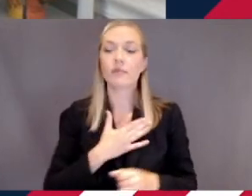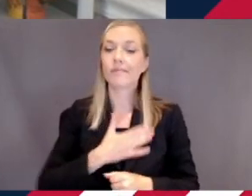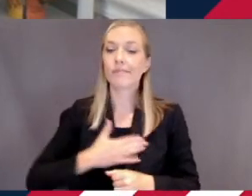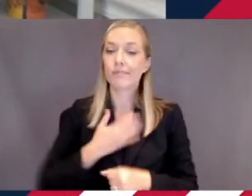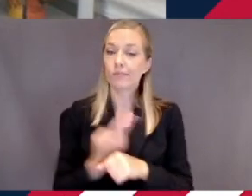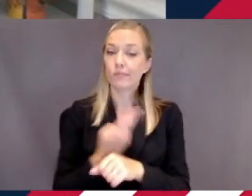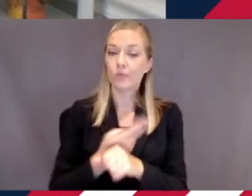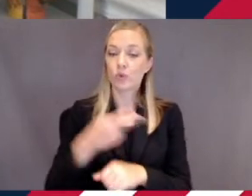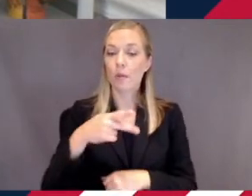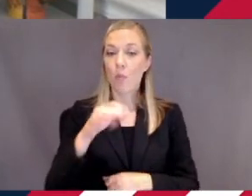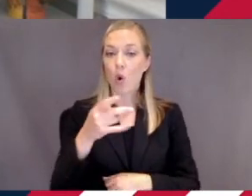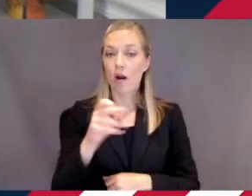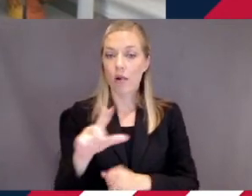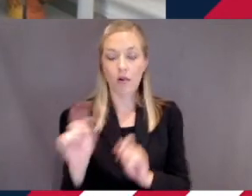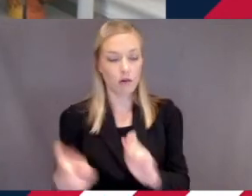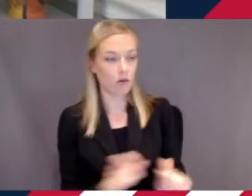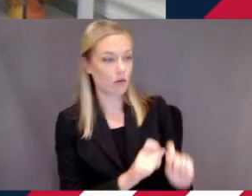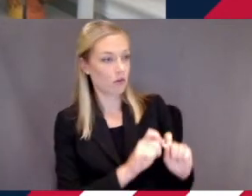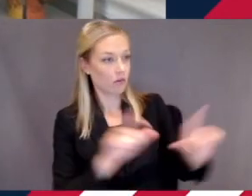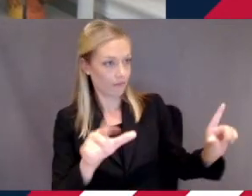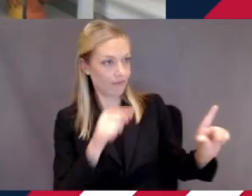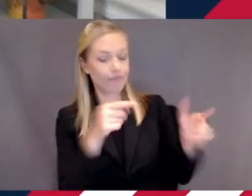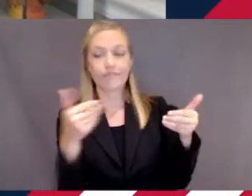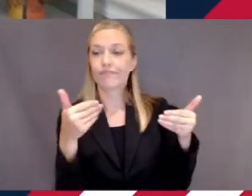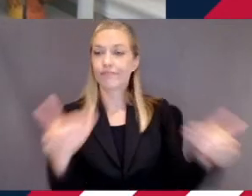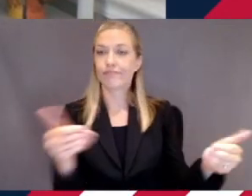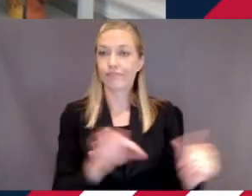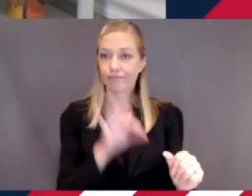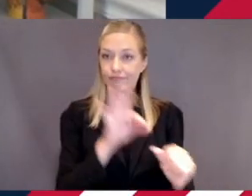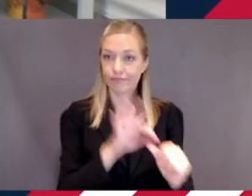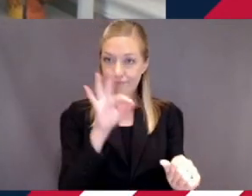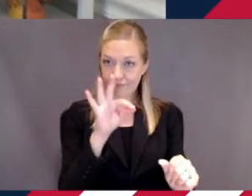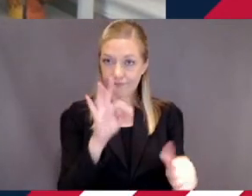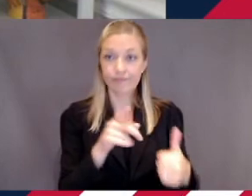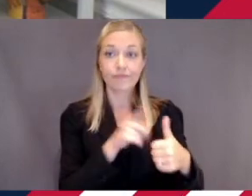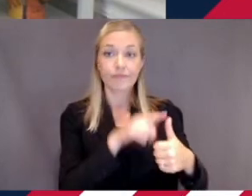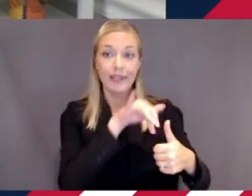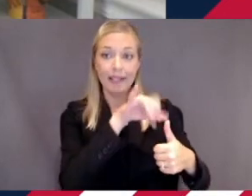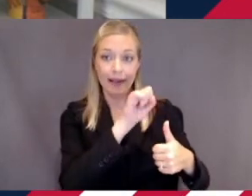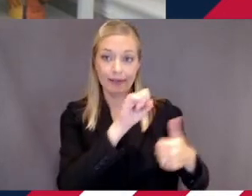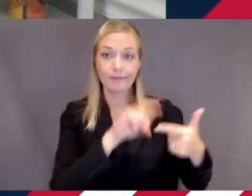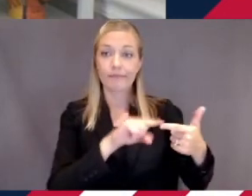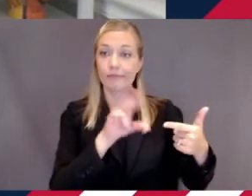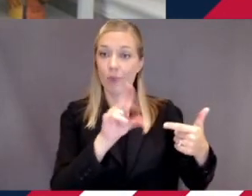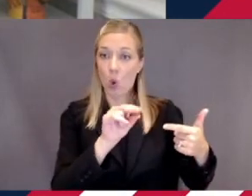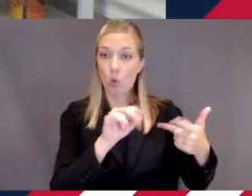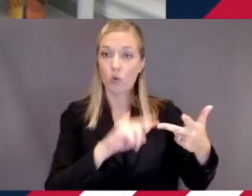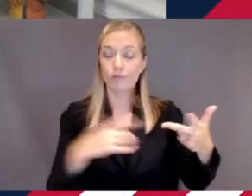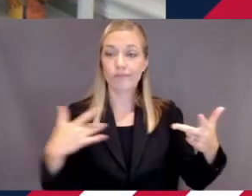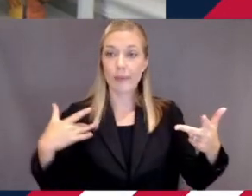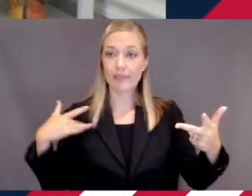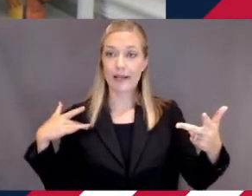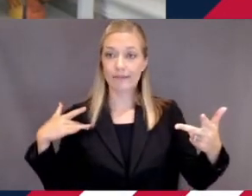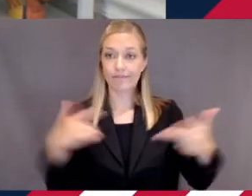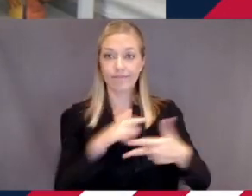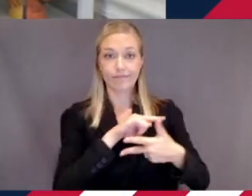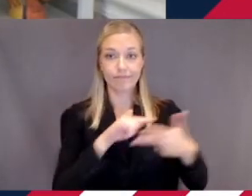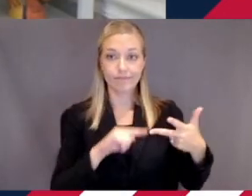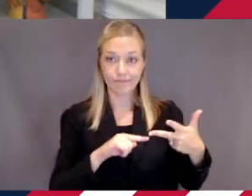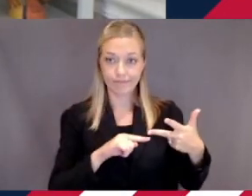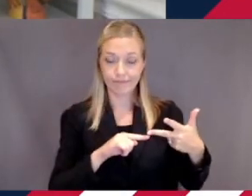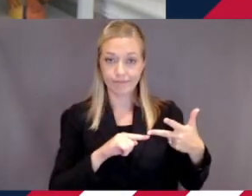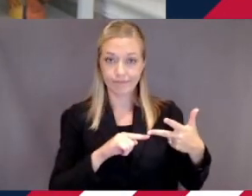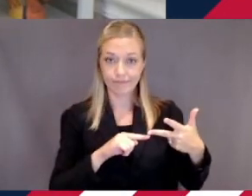your browser and select a voting option yes, no, or abstain. We will indicate when we are at